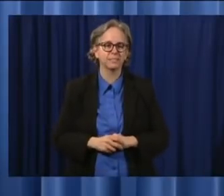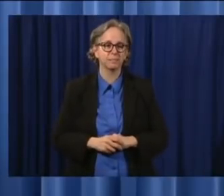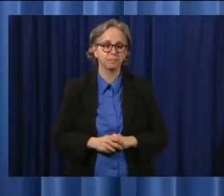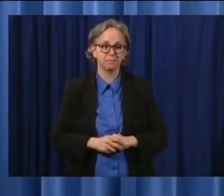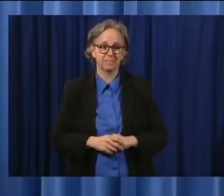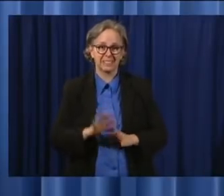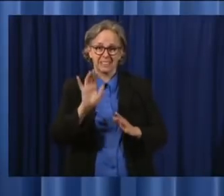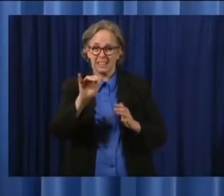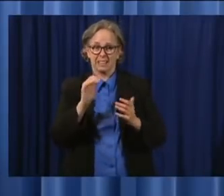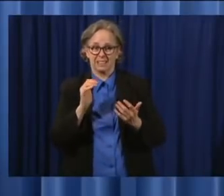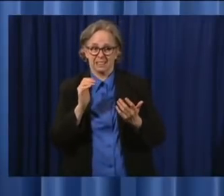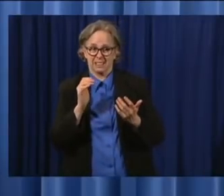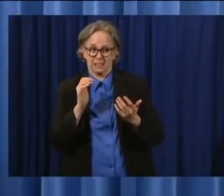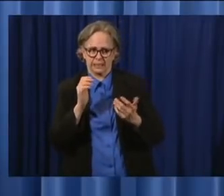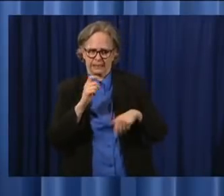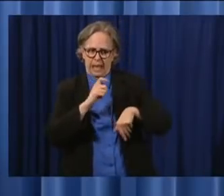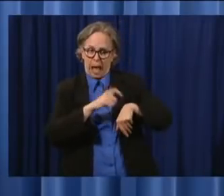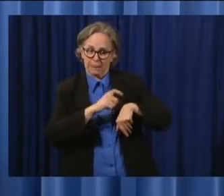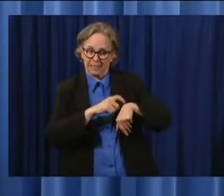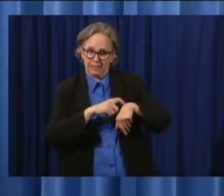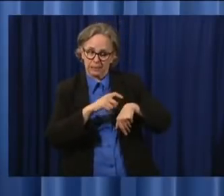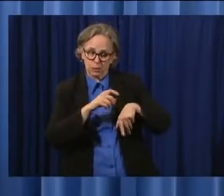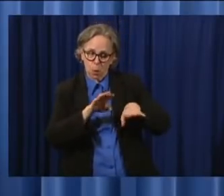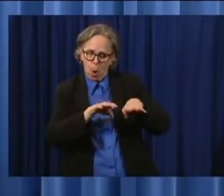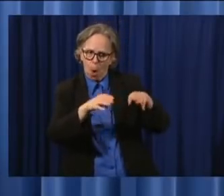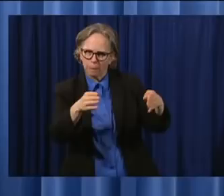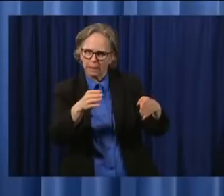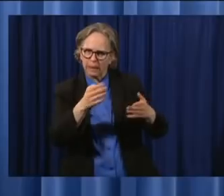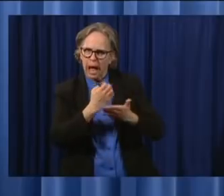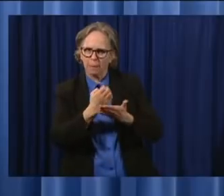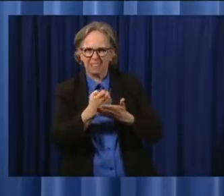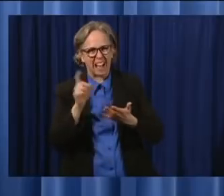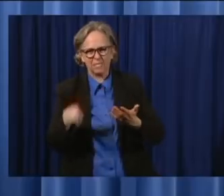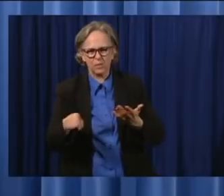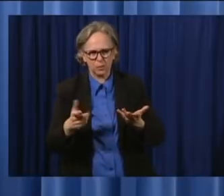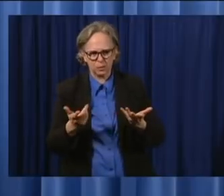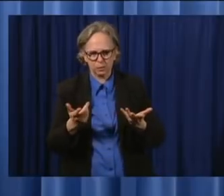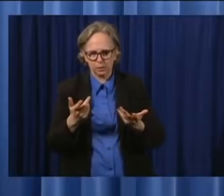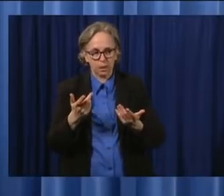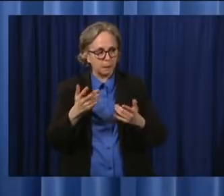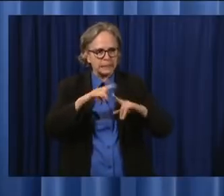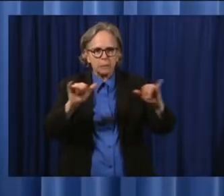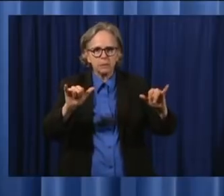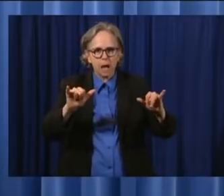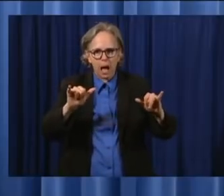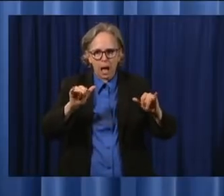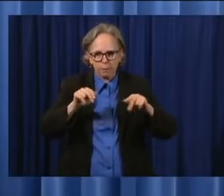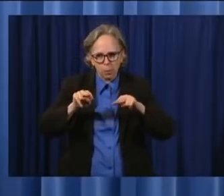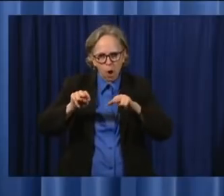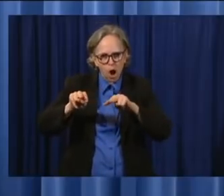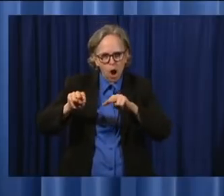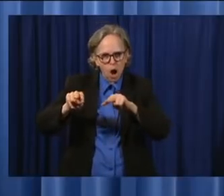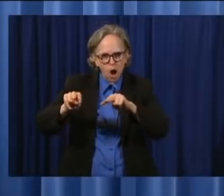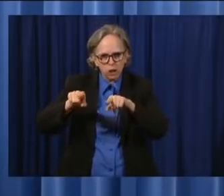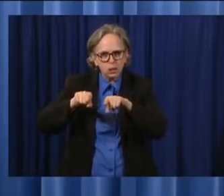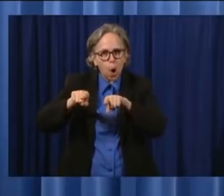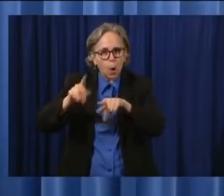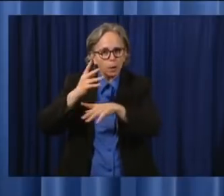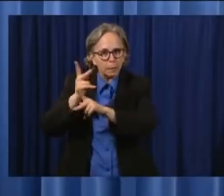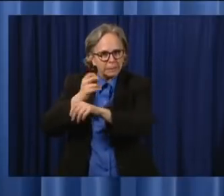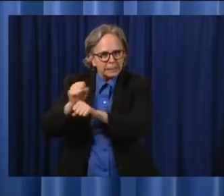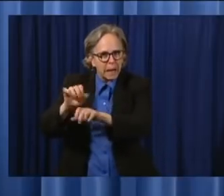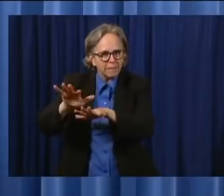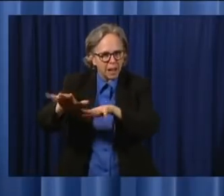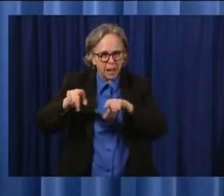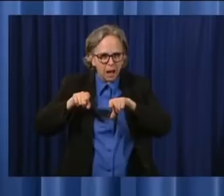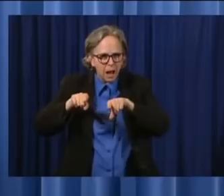to do, but we got to be very, very careful. And as Jeff pointed out and his wife Tina pointed out, two